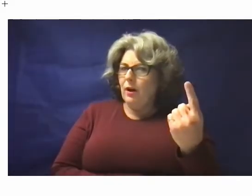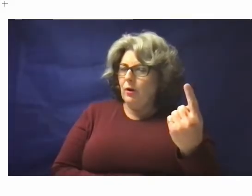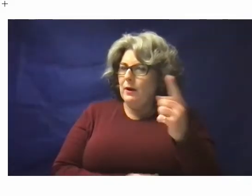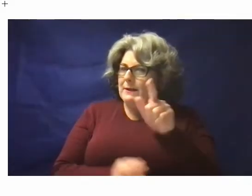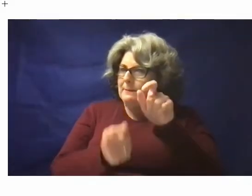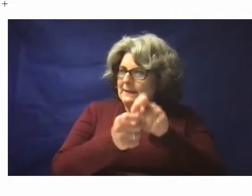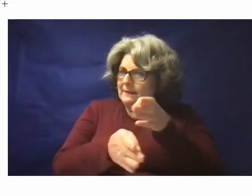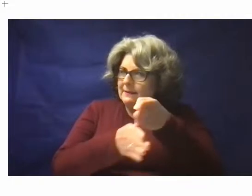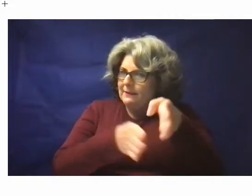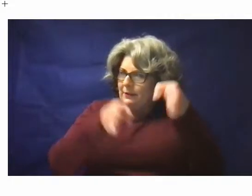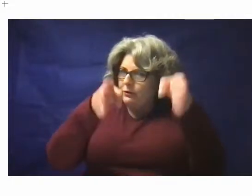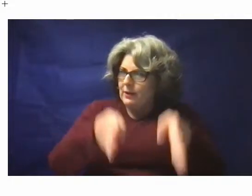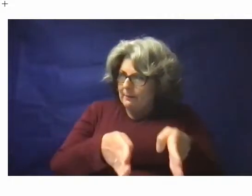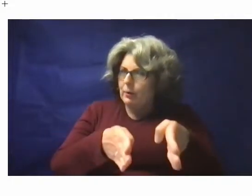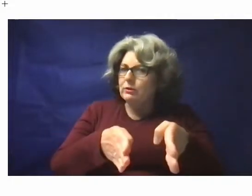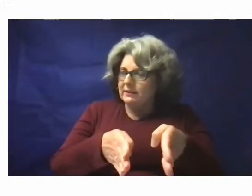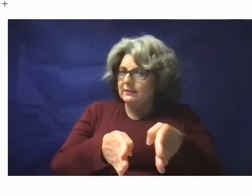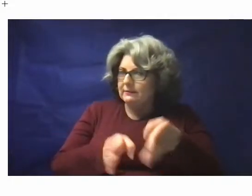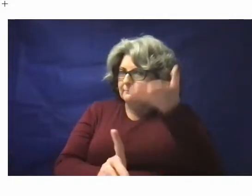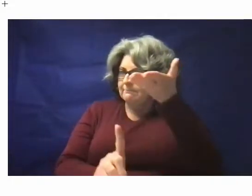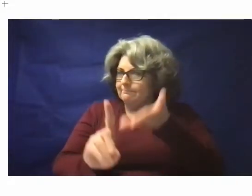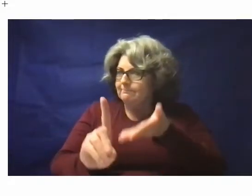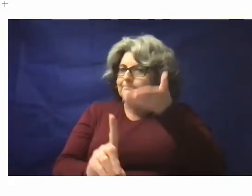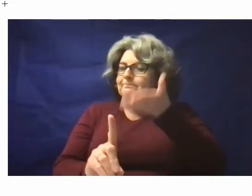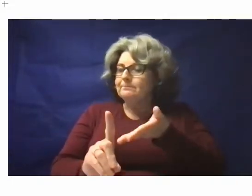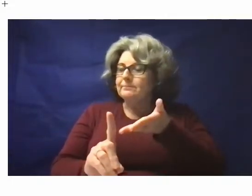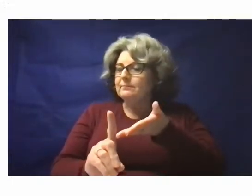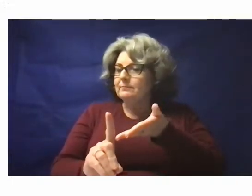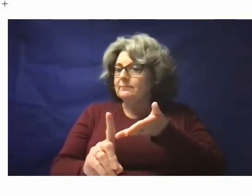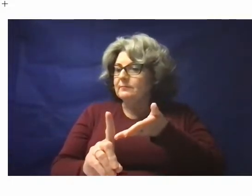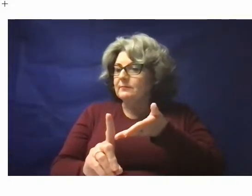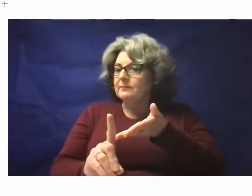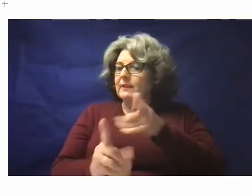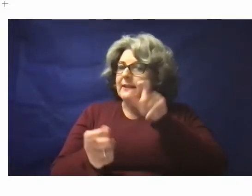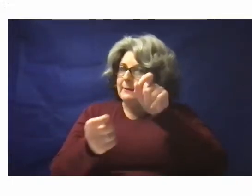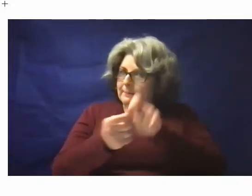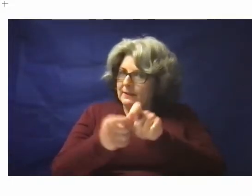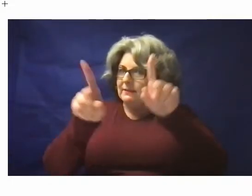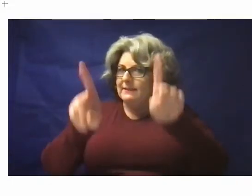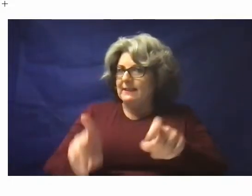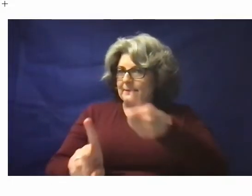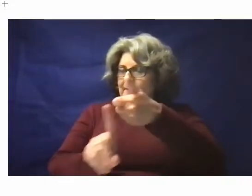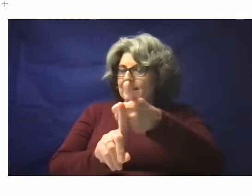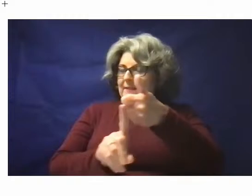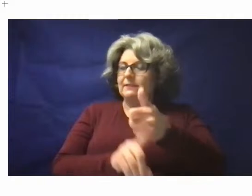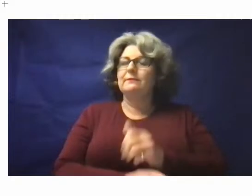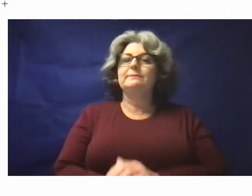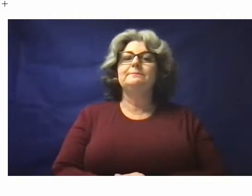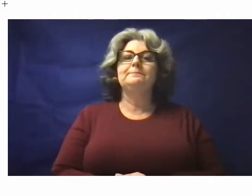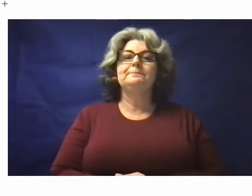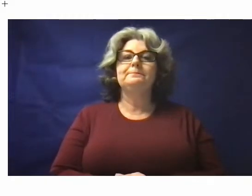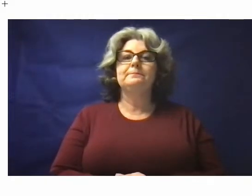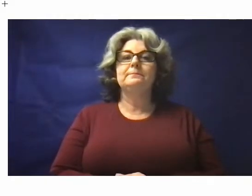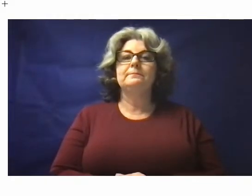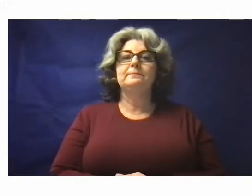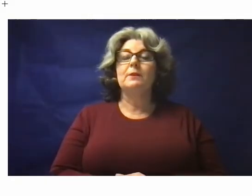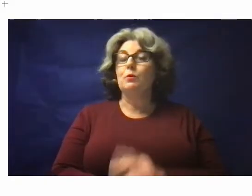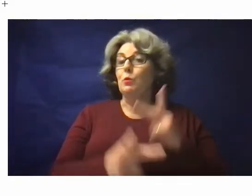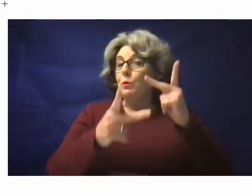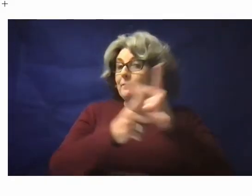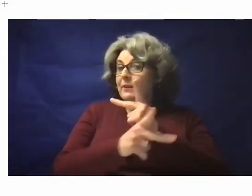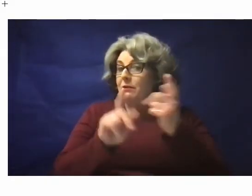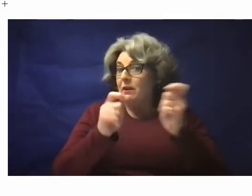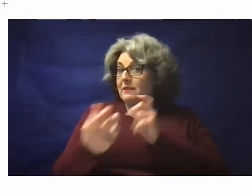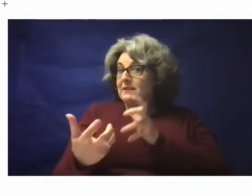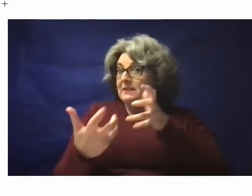specific to your particular case and this particular assessment. So once we have it figured out, we'll move